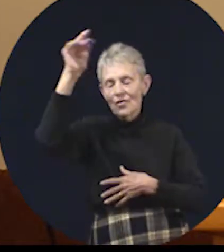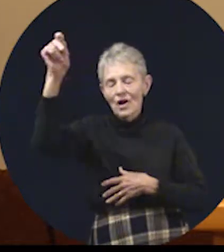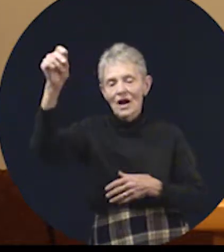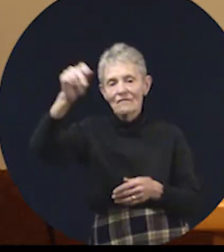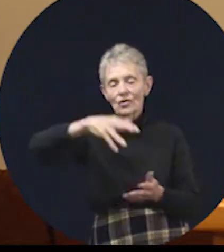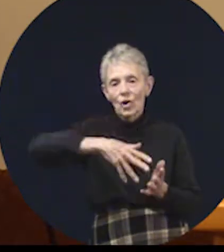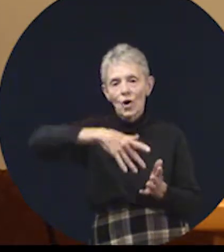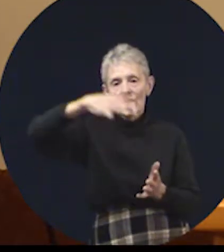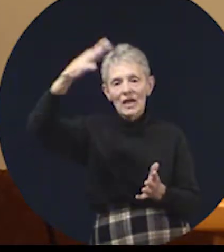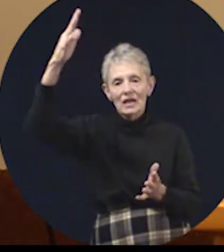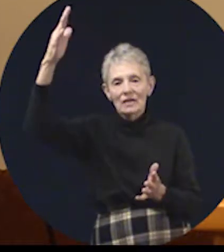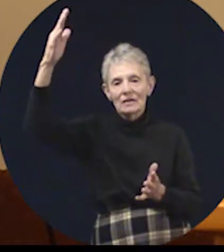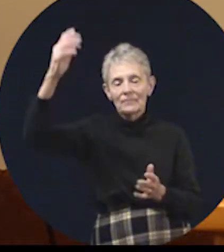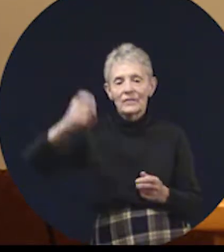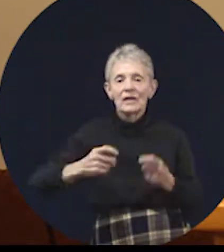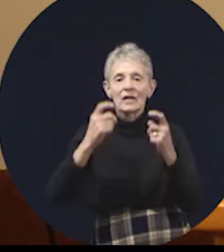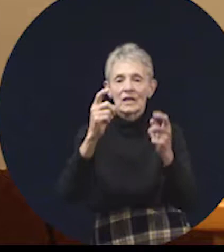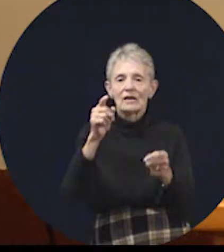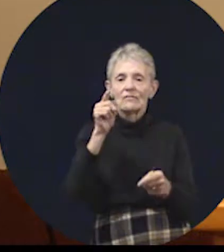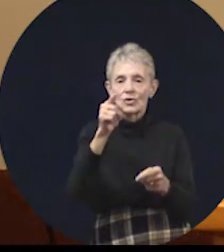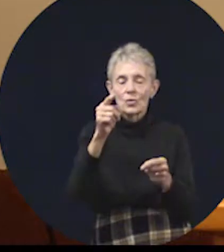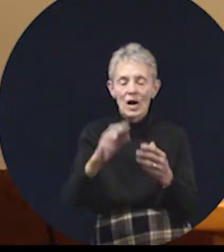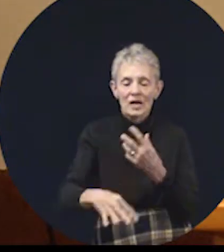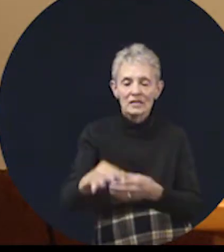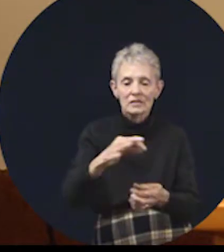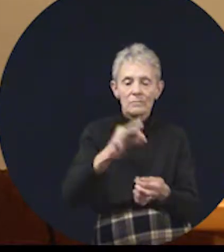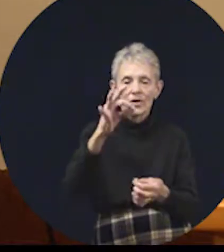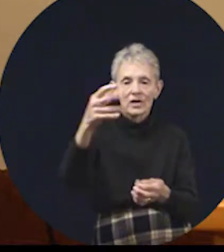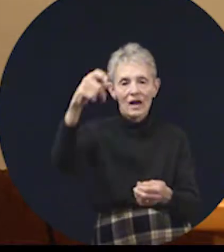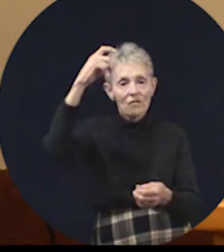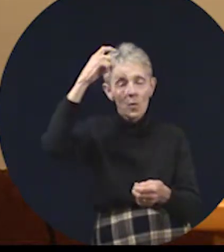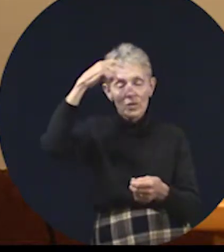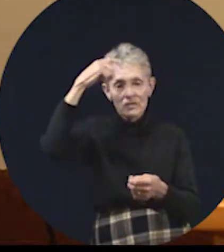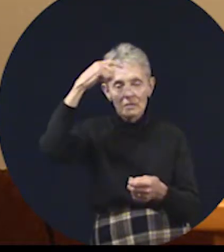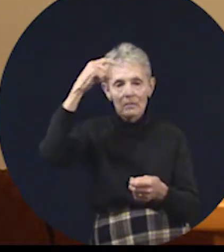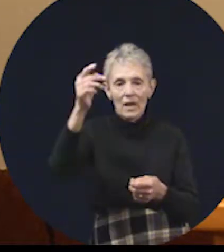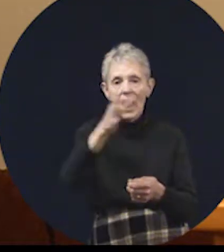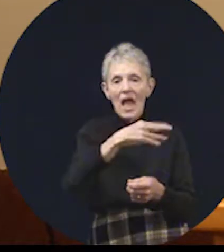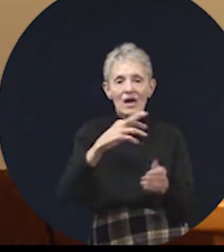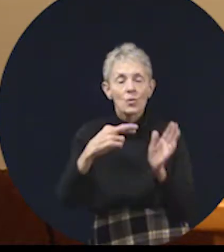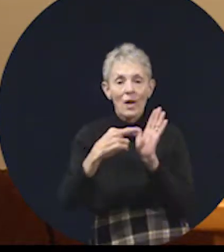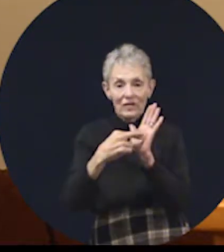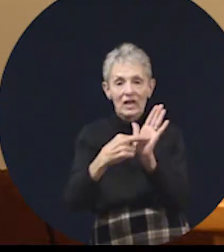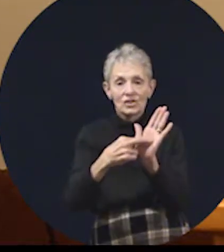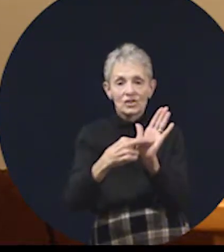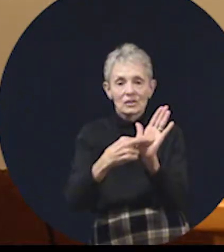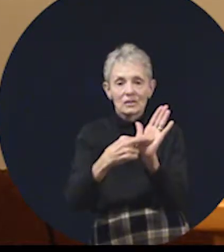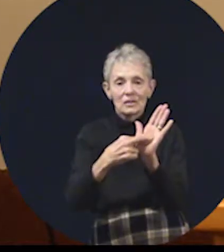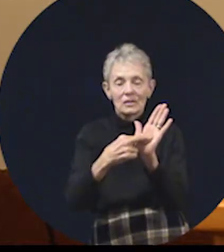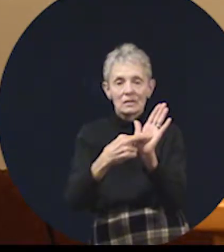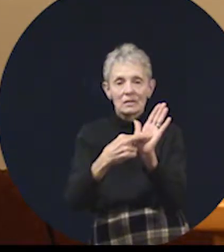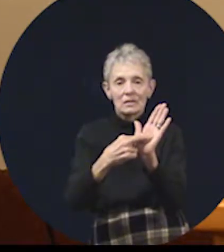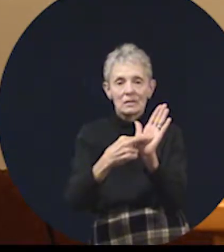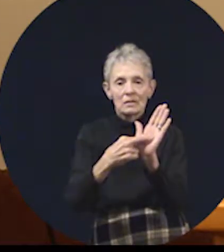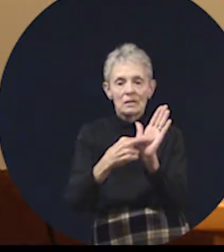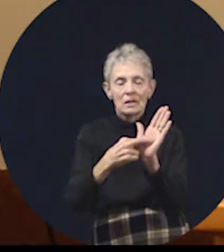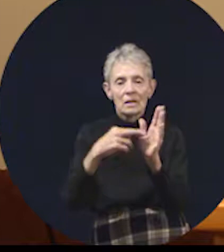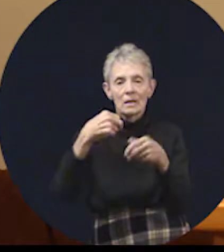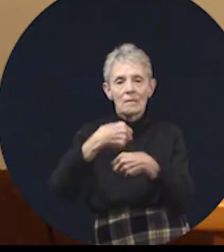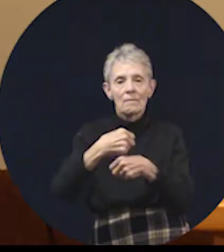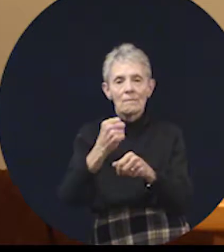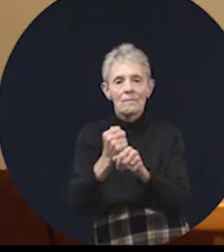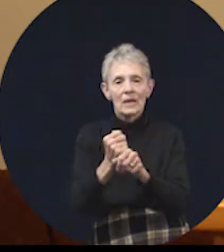glory, give you a spirit of wisdom and revelation, resulting